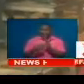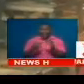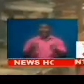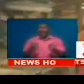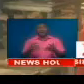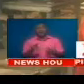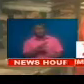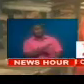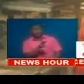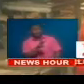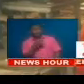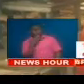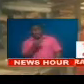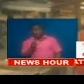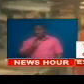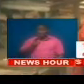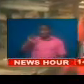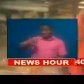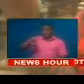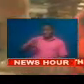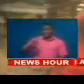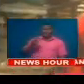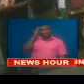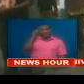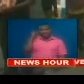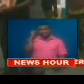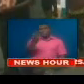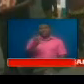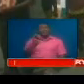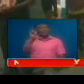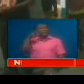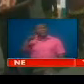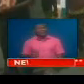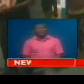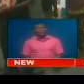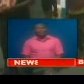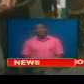So I'm watching what I will see today. If it's good or bad, I'll let you people know later.